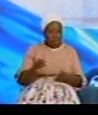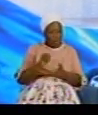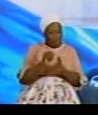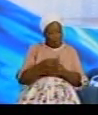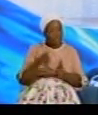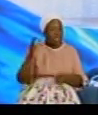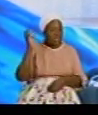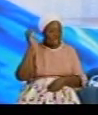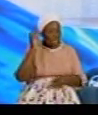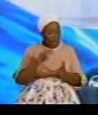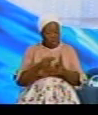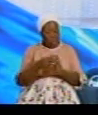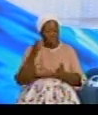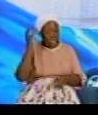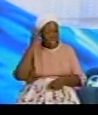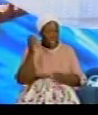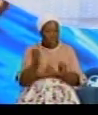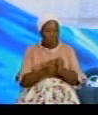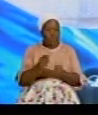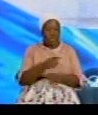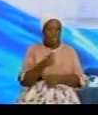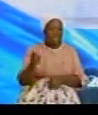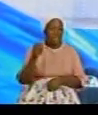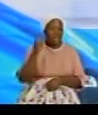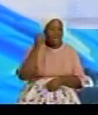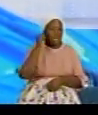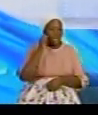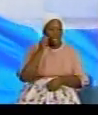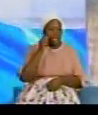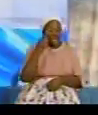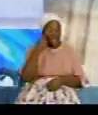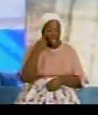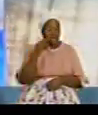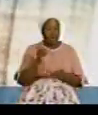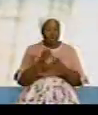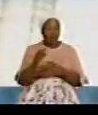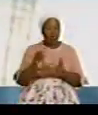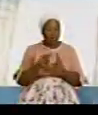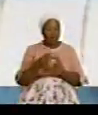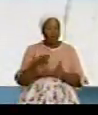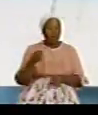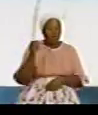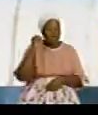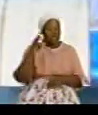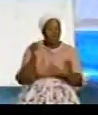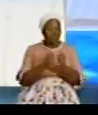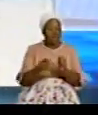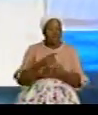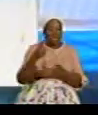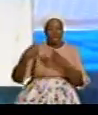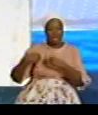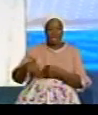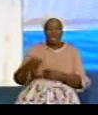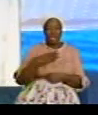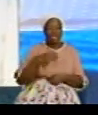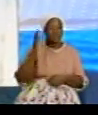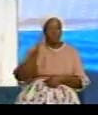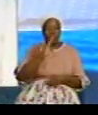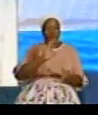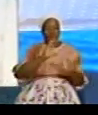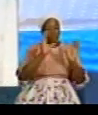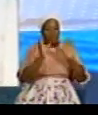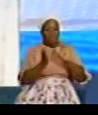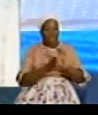their ears, and lest they should understand with their heart and should be converted, and that